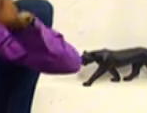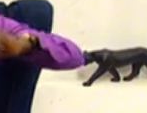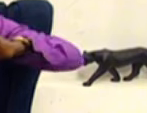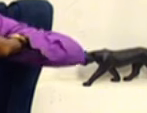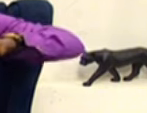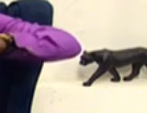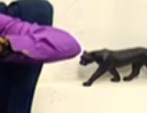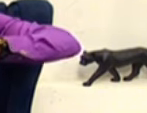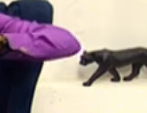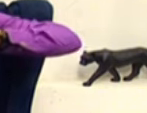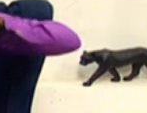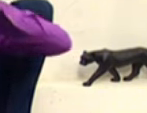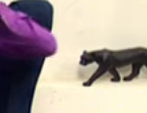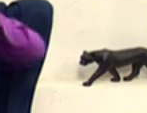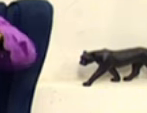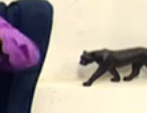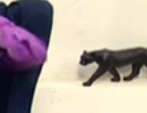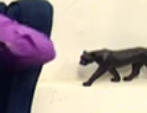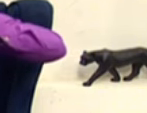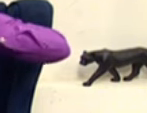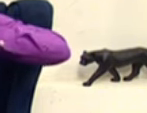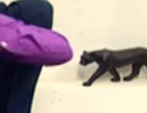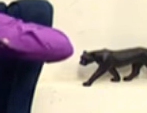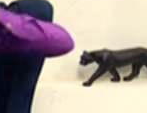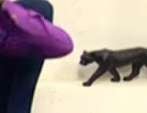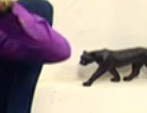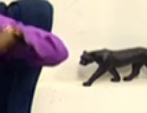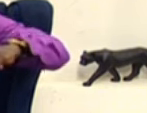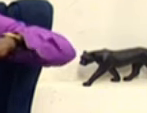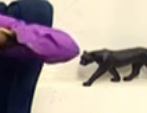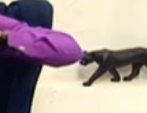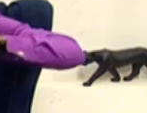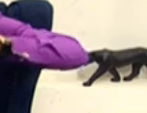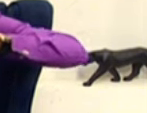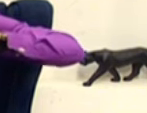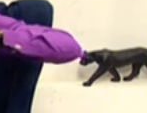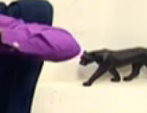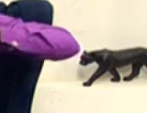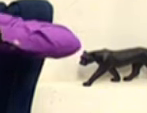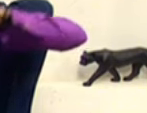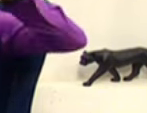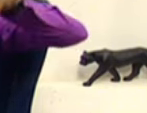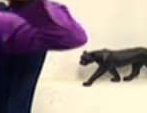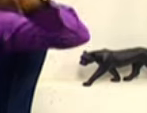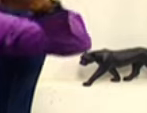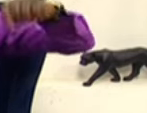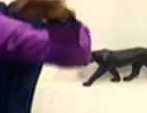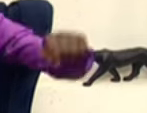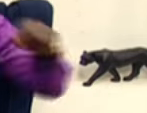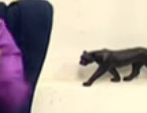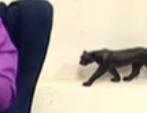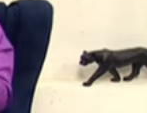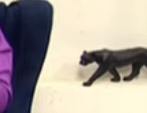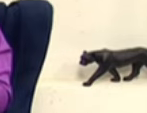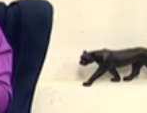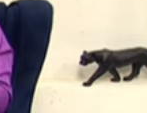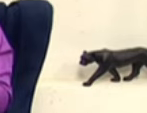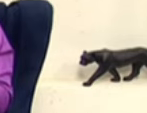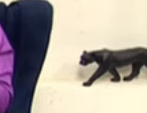that you can find similarities. I will end this manifesto on the lunch on Saturday. I will 1996